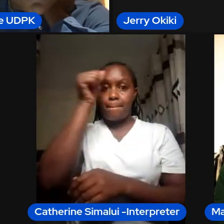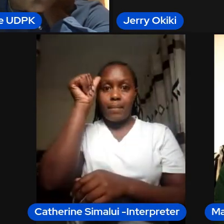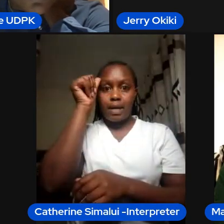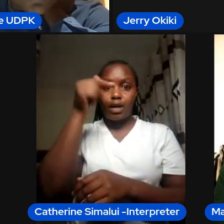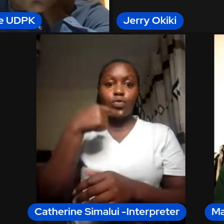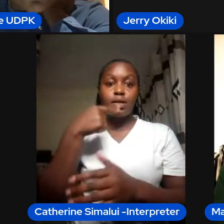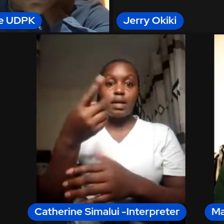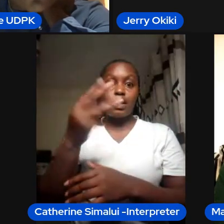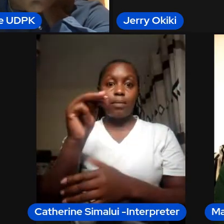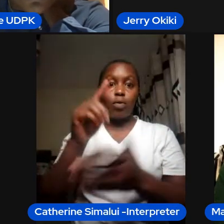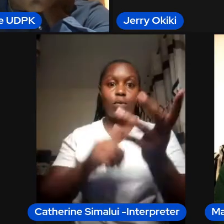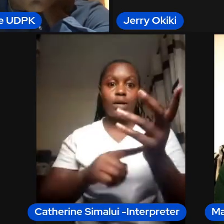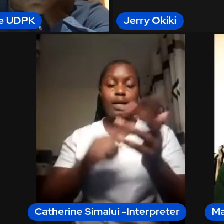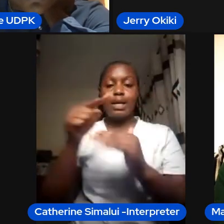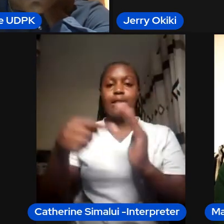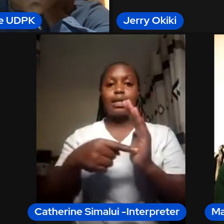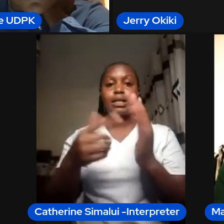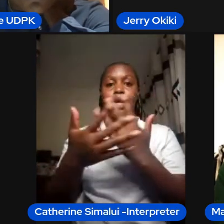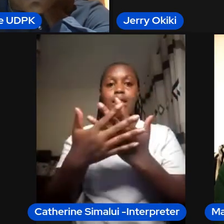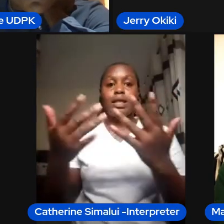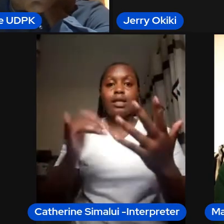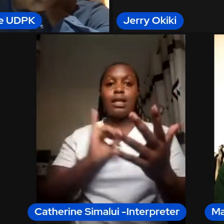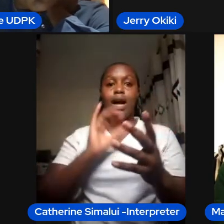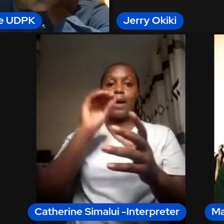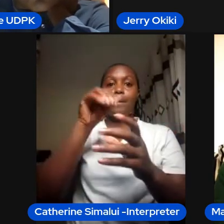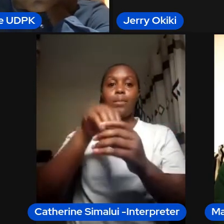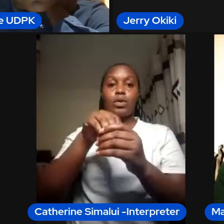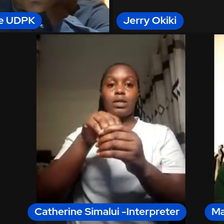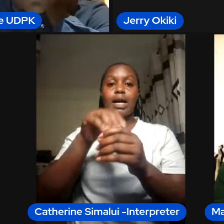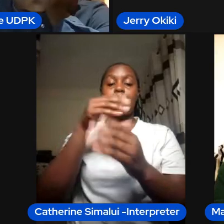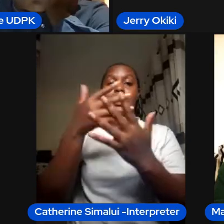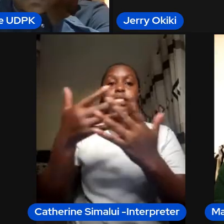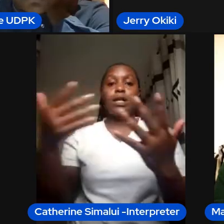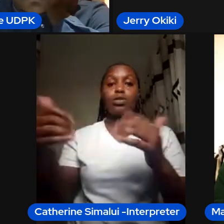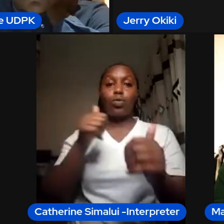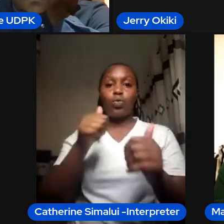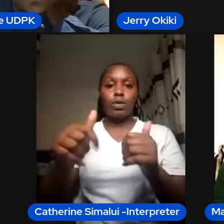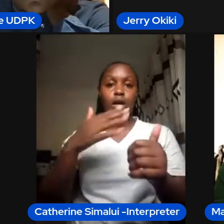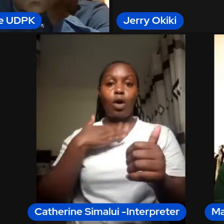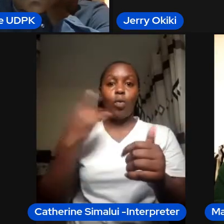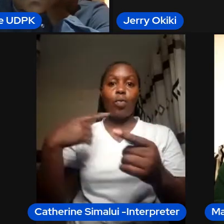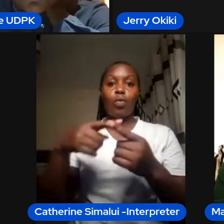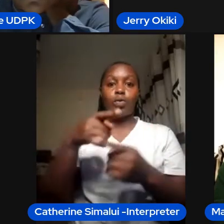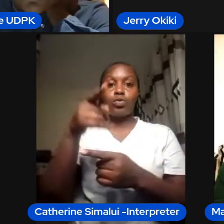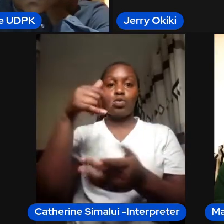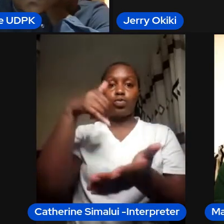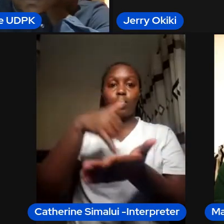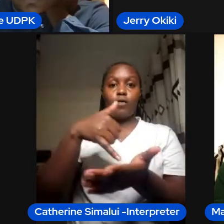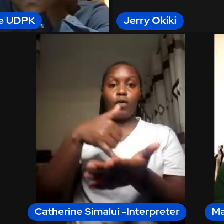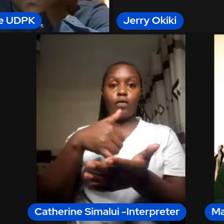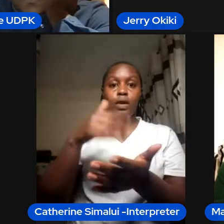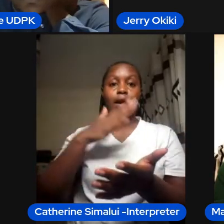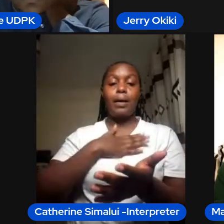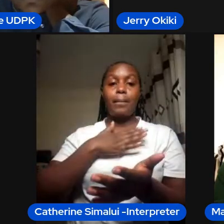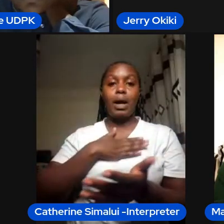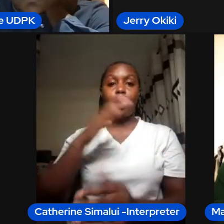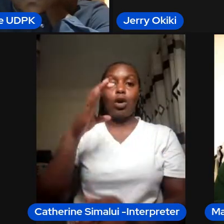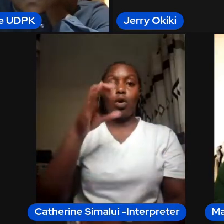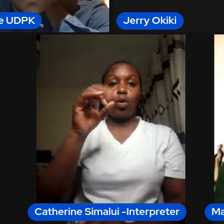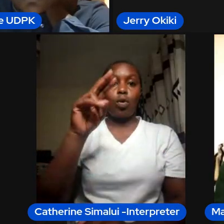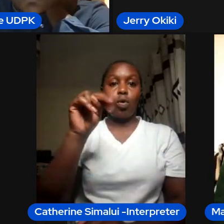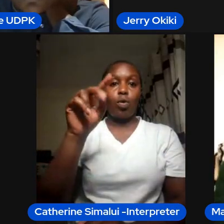I put, or these are the things that will be put in my content. Another thing is that I think we